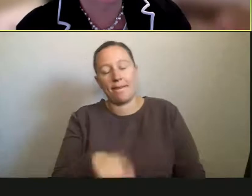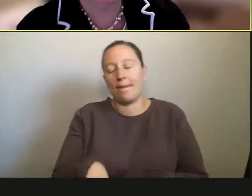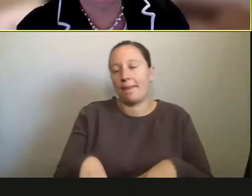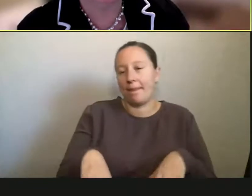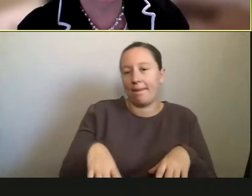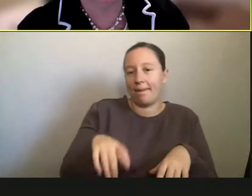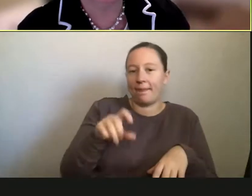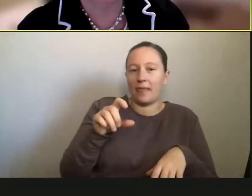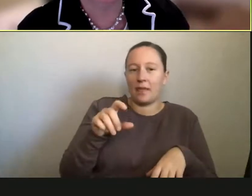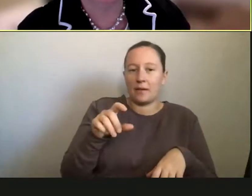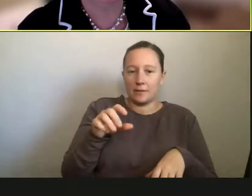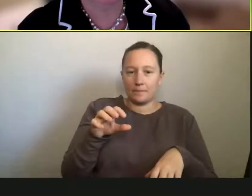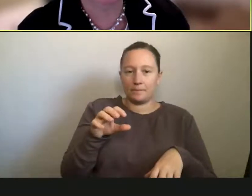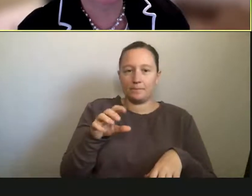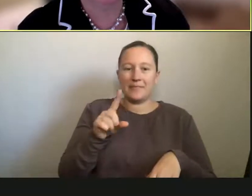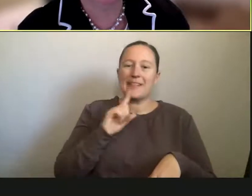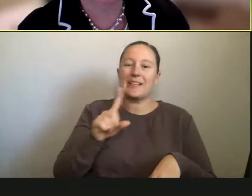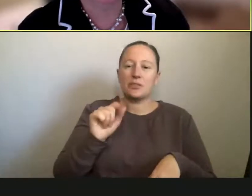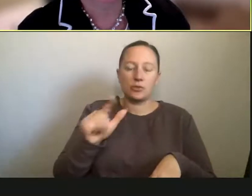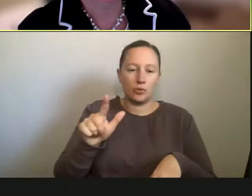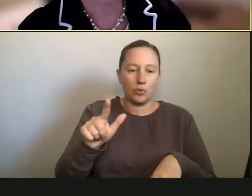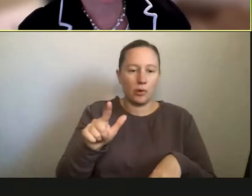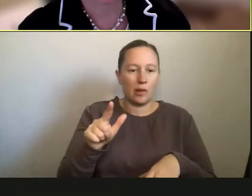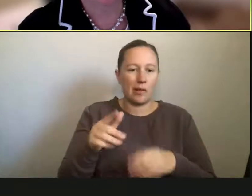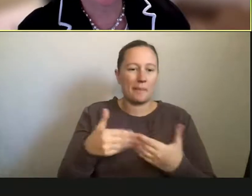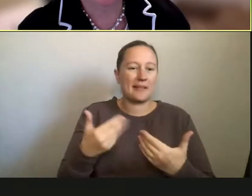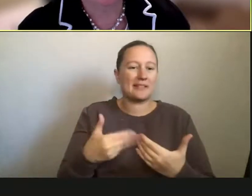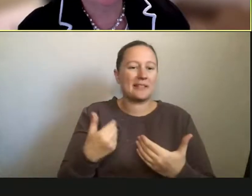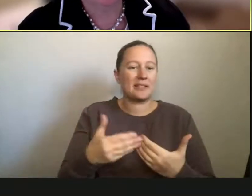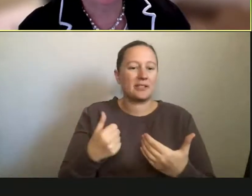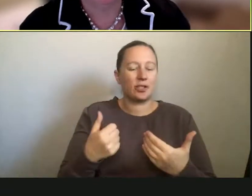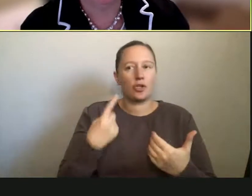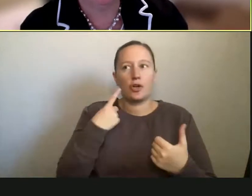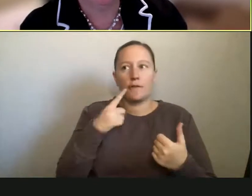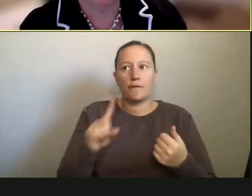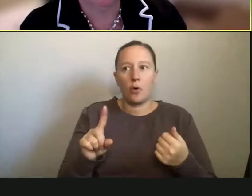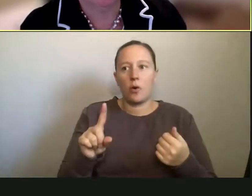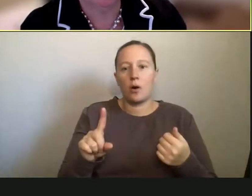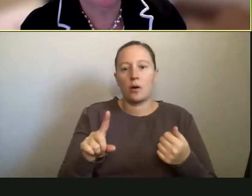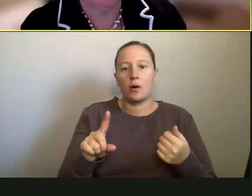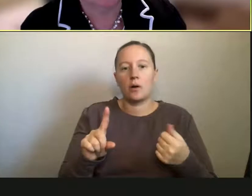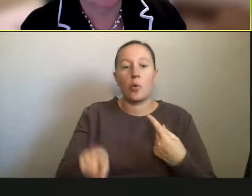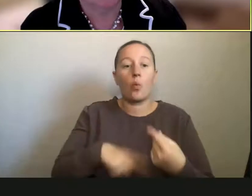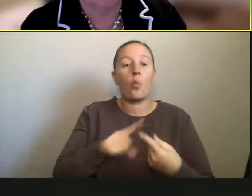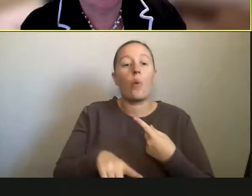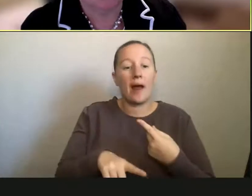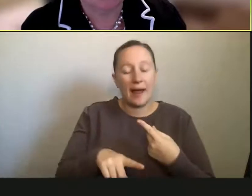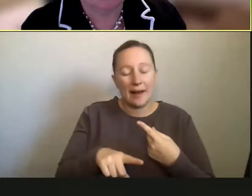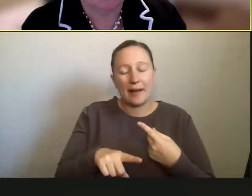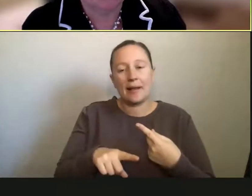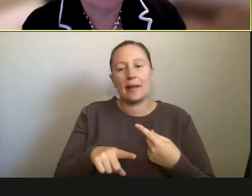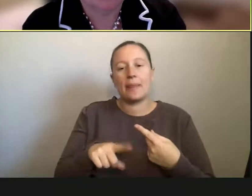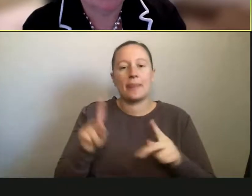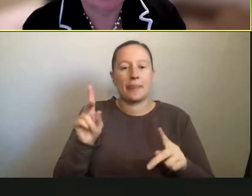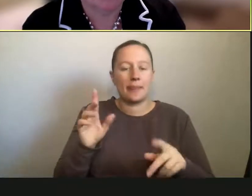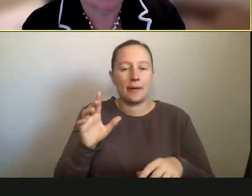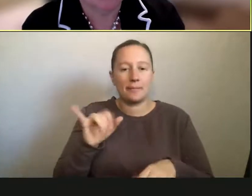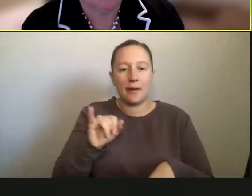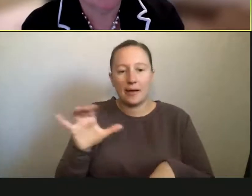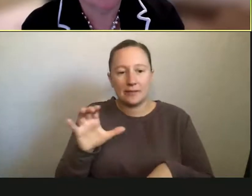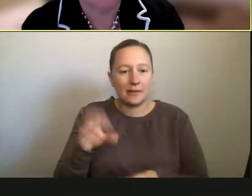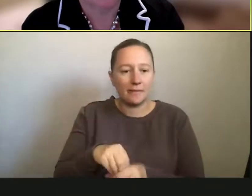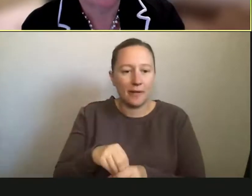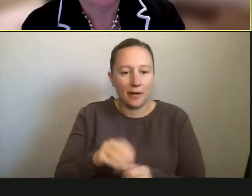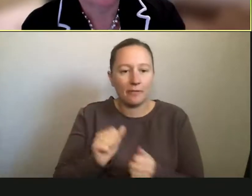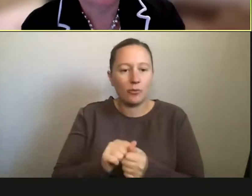It just eases the ability to, when the institutions that are involved in a specific